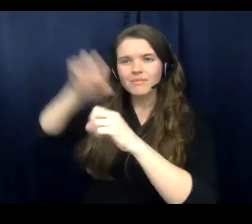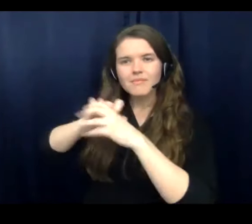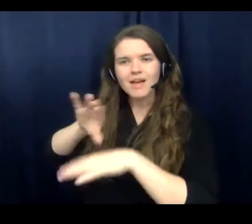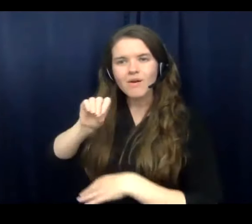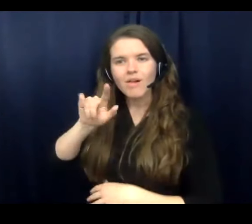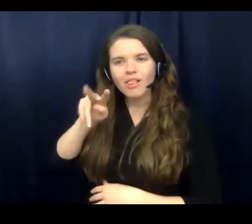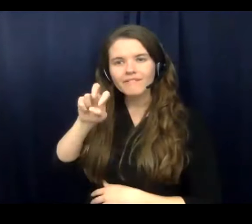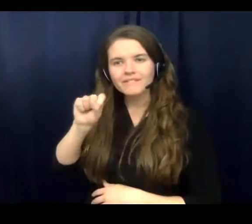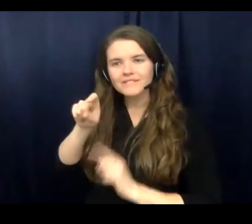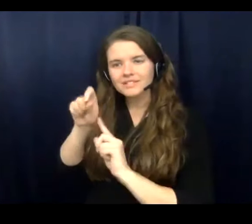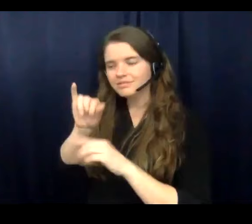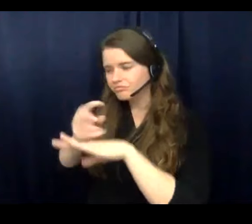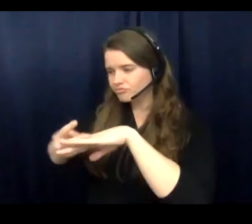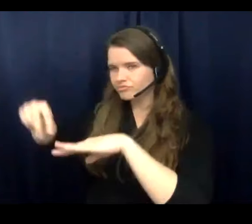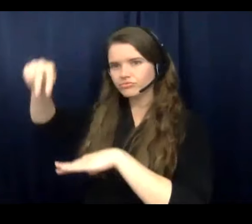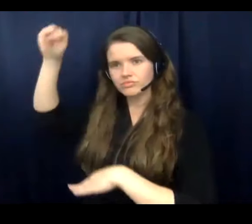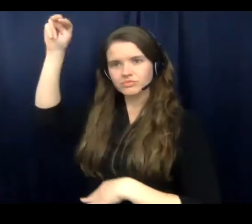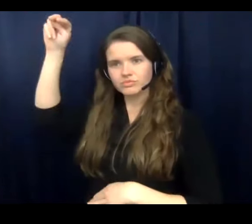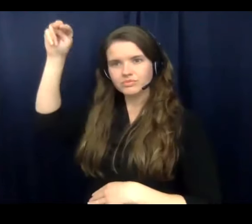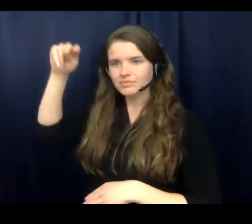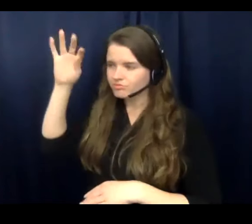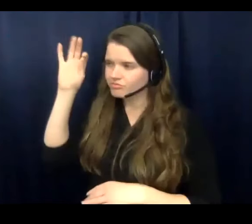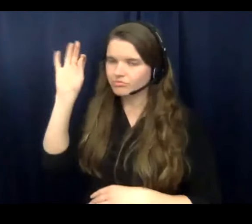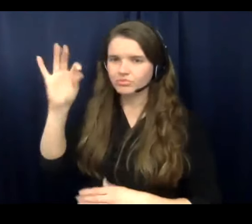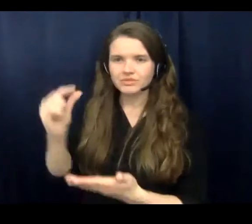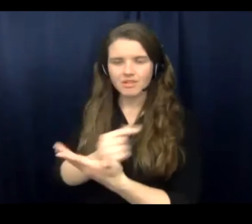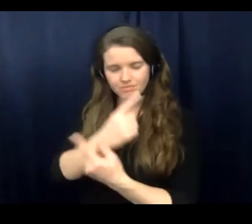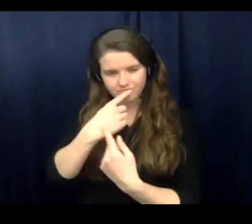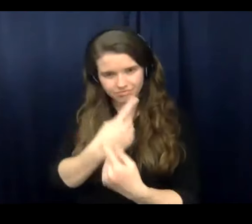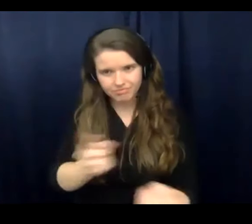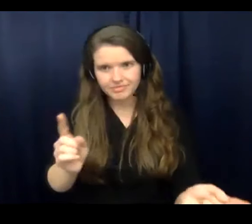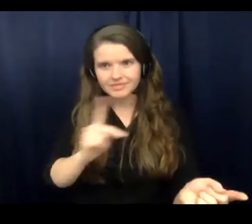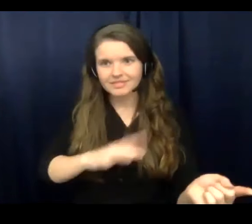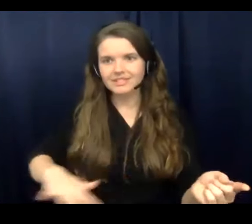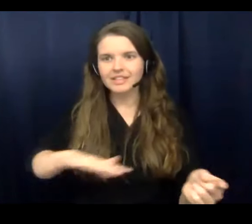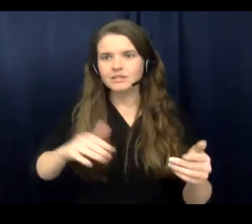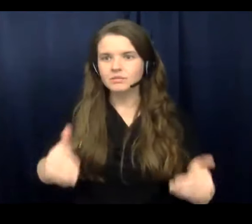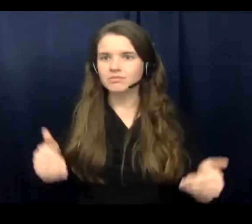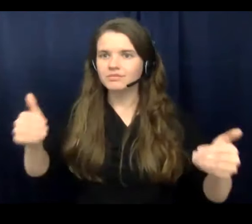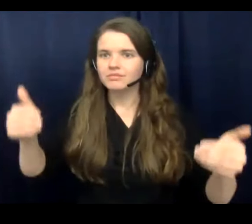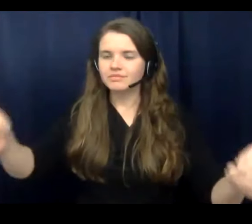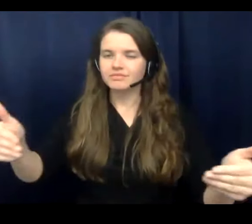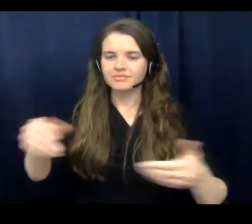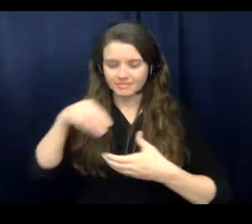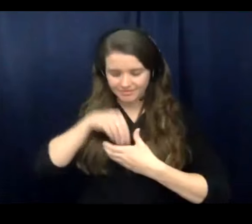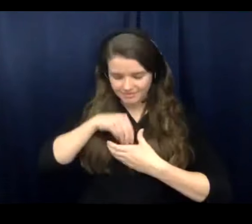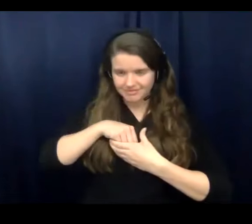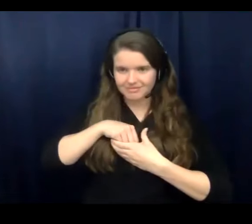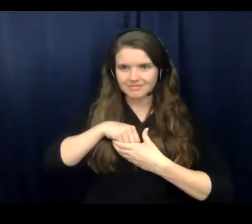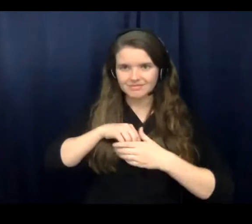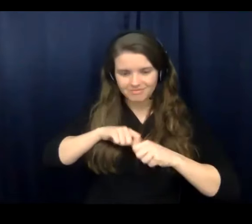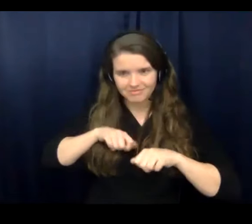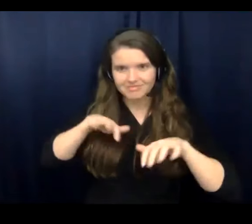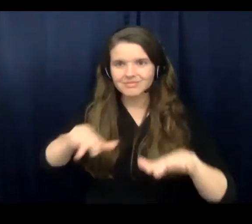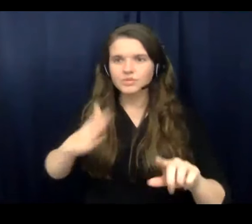the disciples and gave them the commission to preach the gospel and see his kingdom advance. From the inside out, from Jerusalem